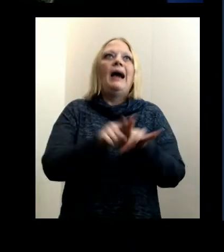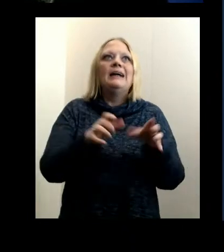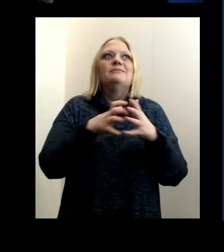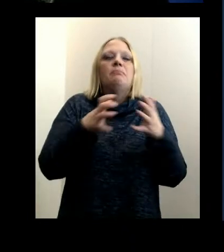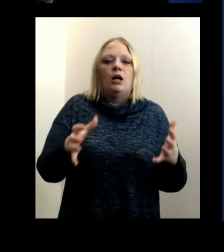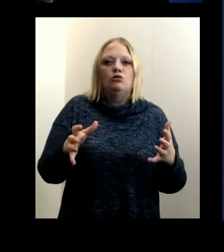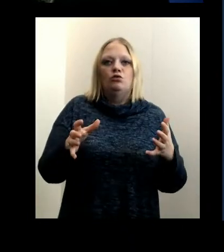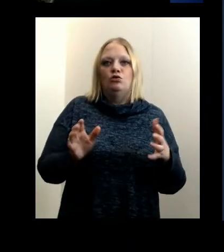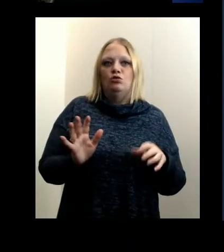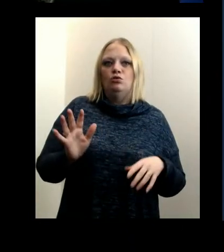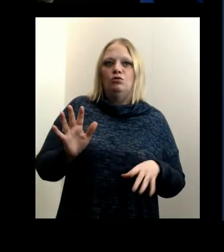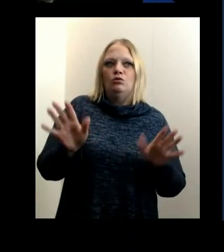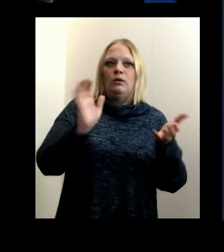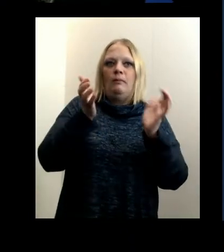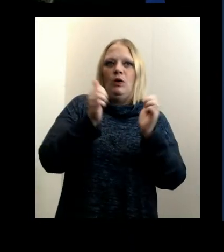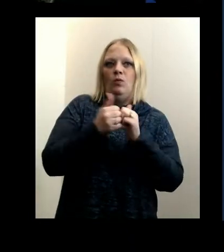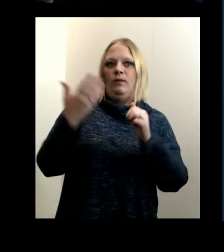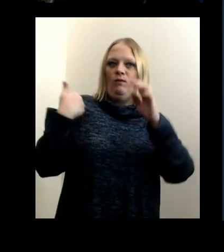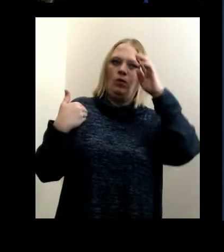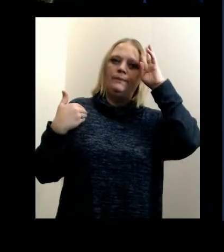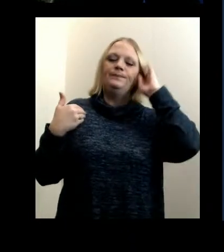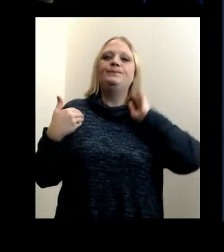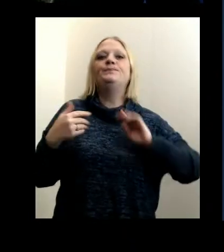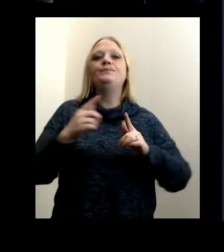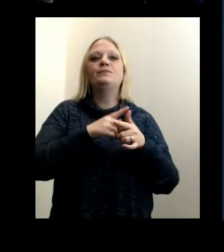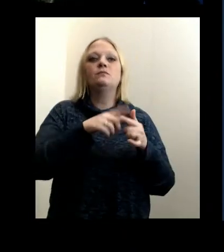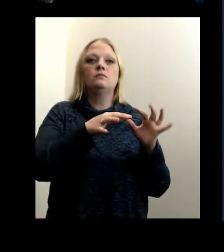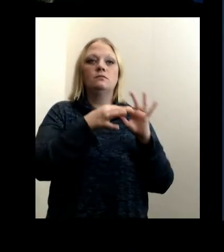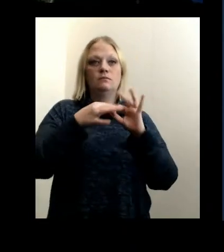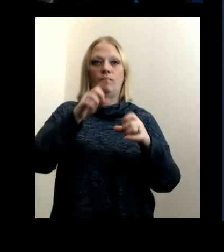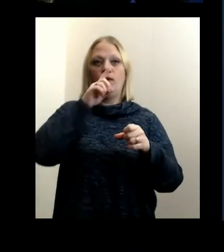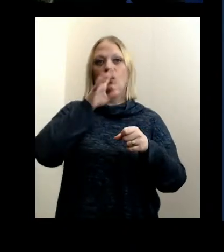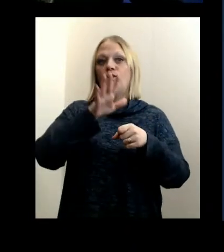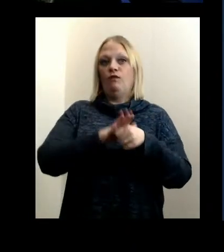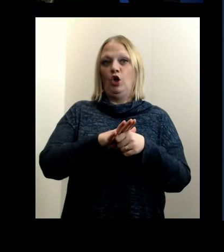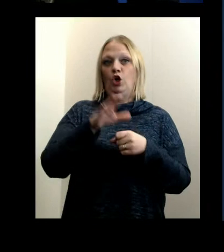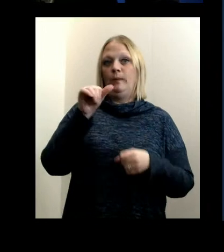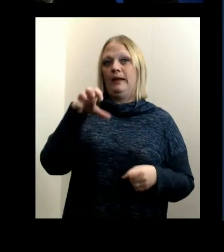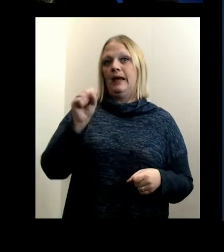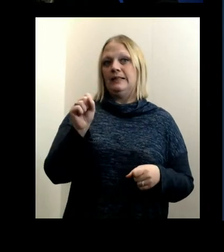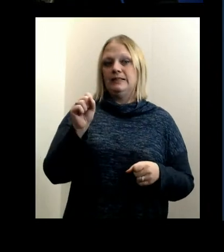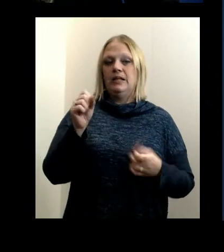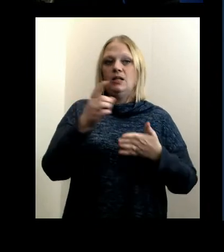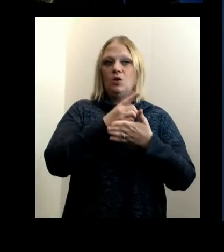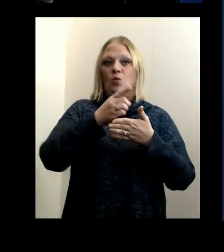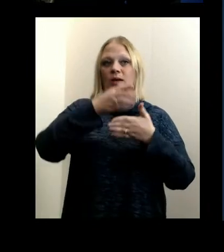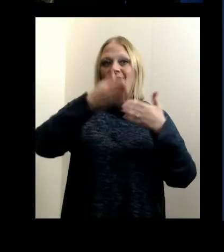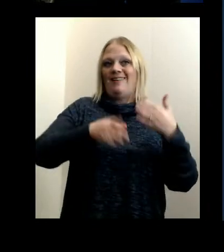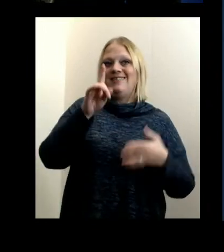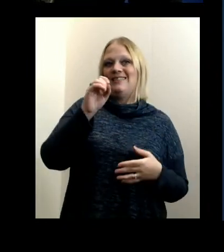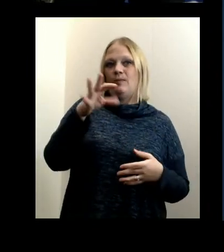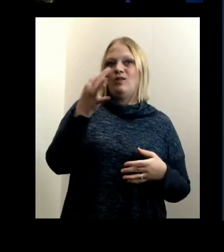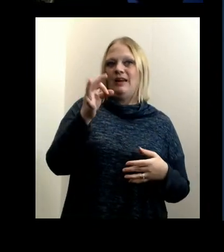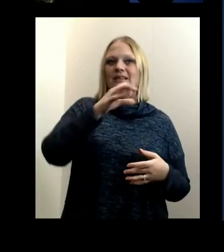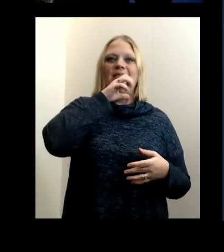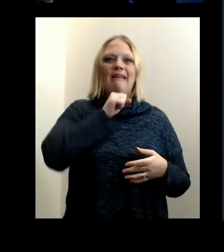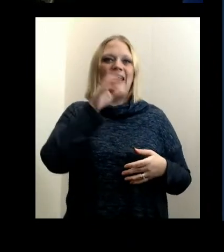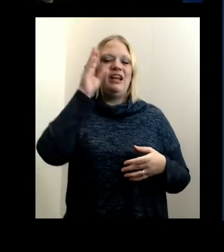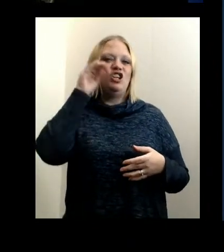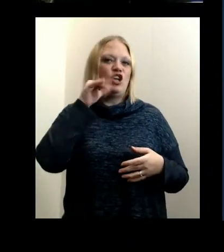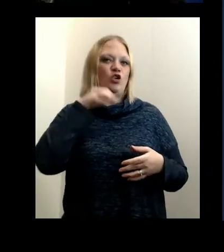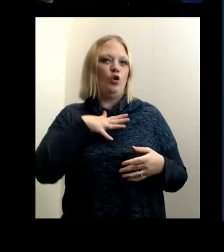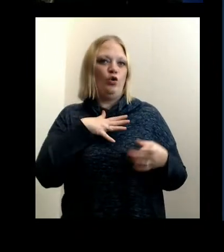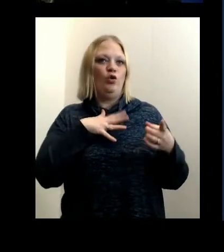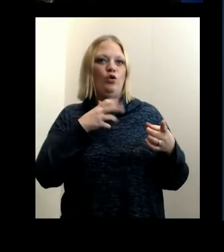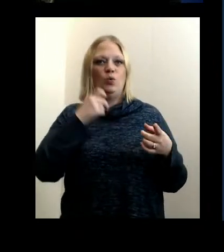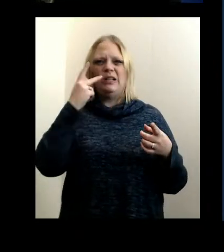were in the prior weeks. And then with regards to confirmed COVID-19 cases, the week ending December 19th by age and gender, you can see